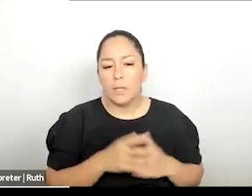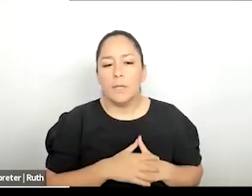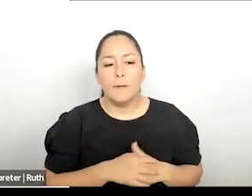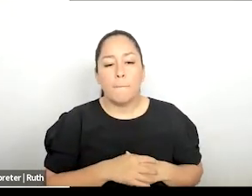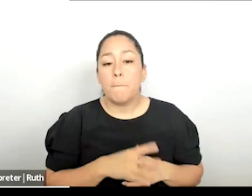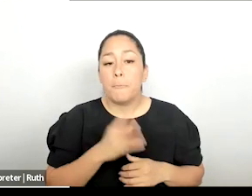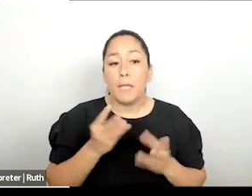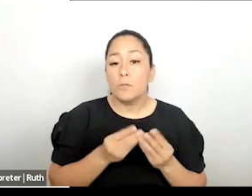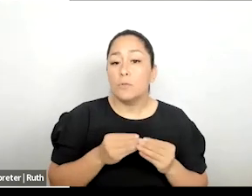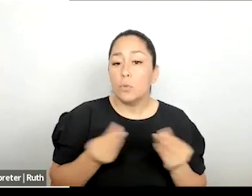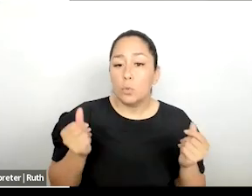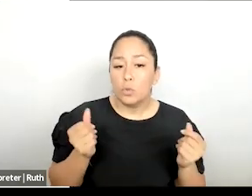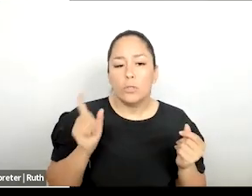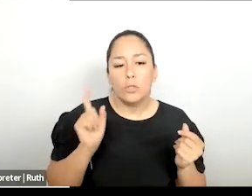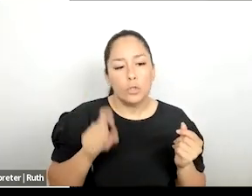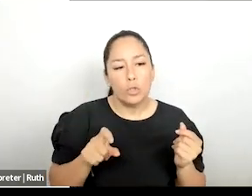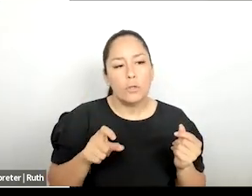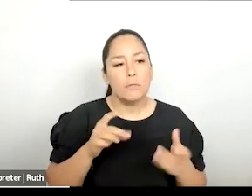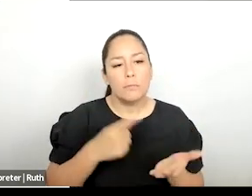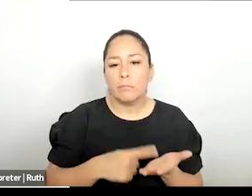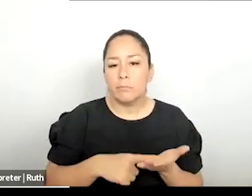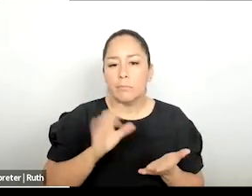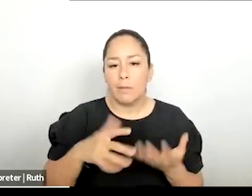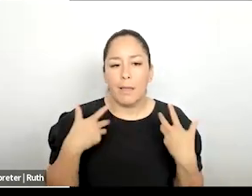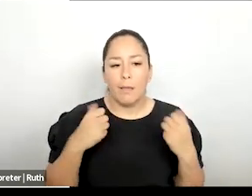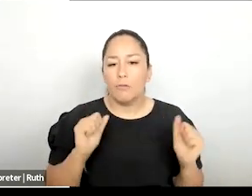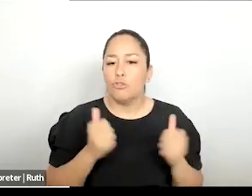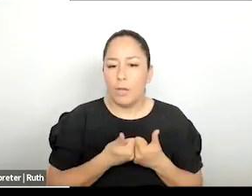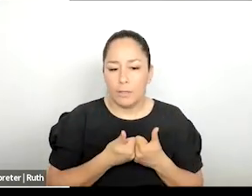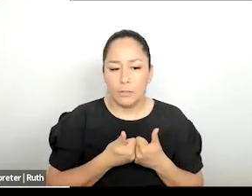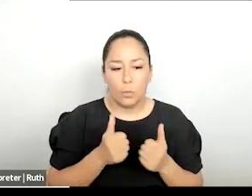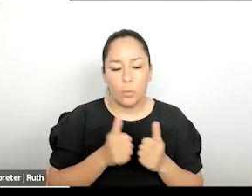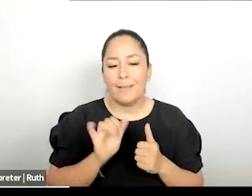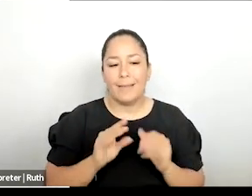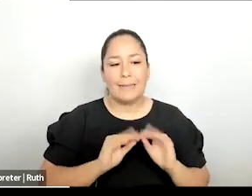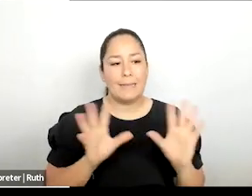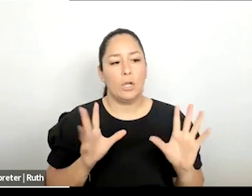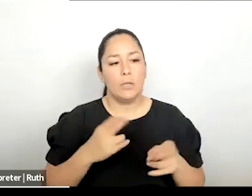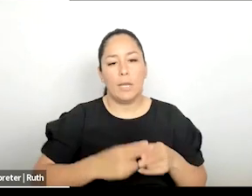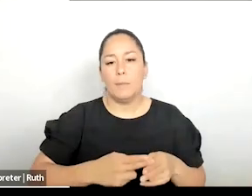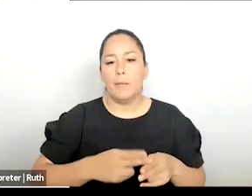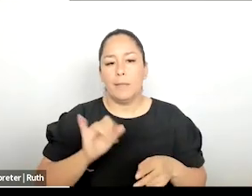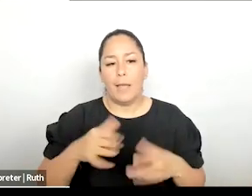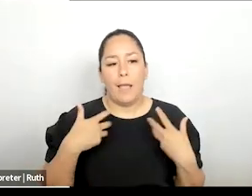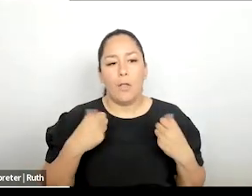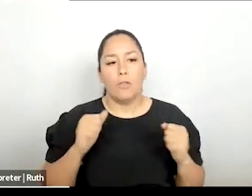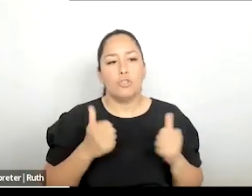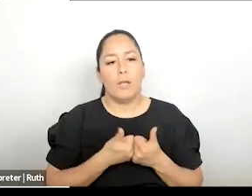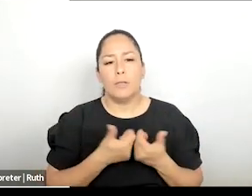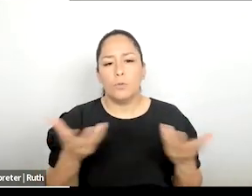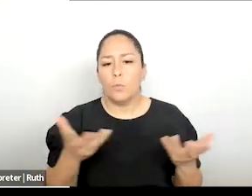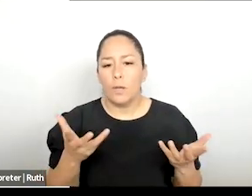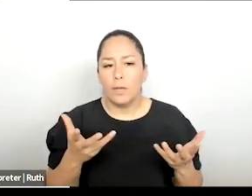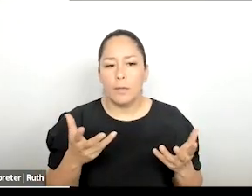proposed should be addressing a health challenge with a clear naming of how that health challenge gets in the way of health